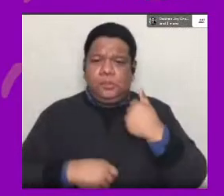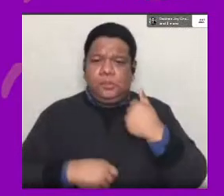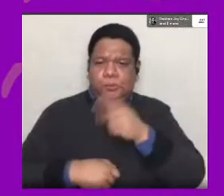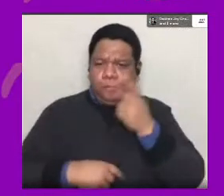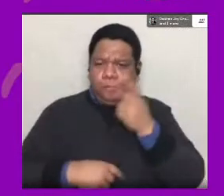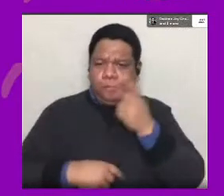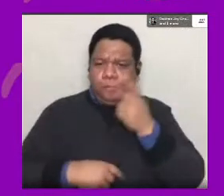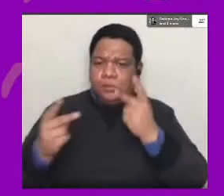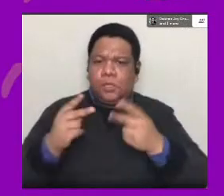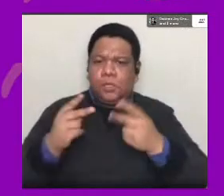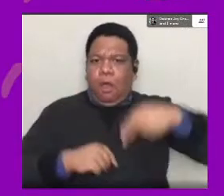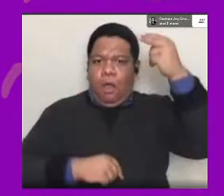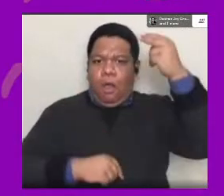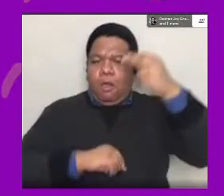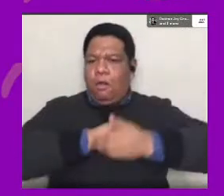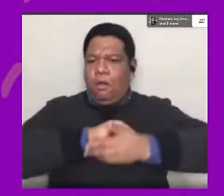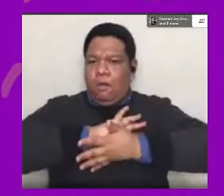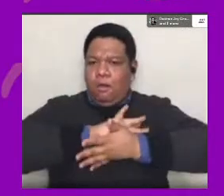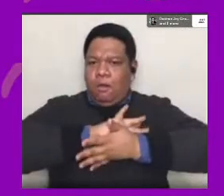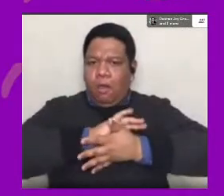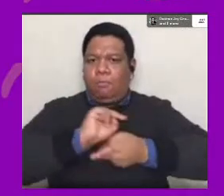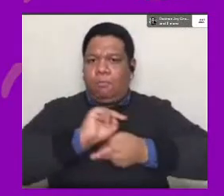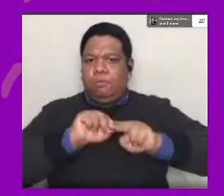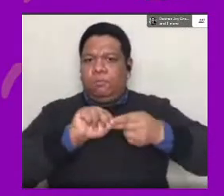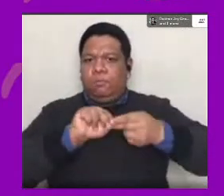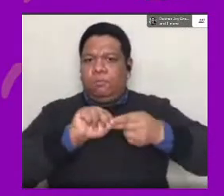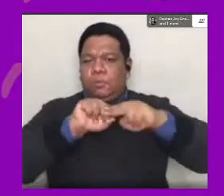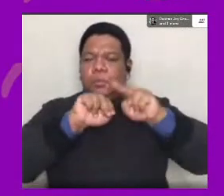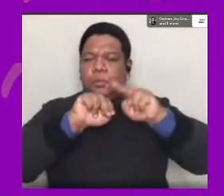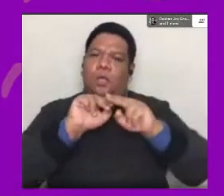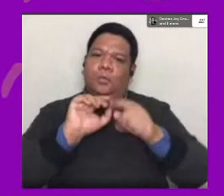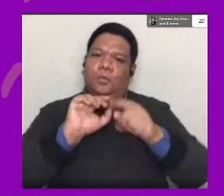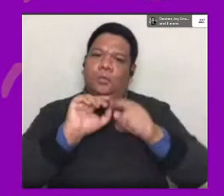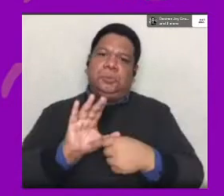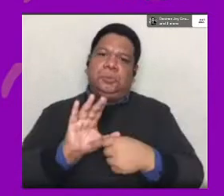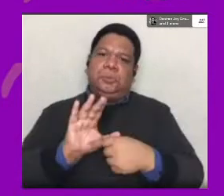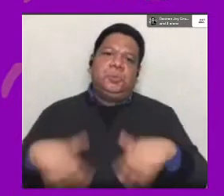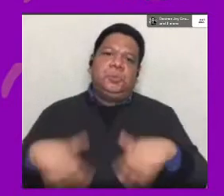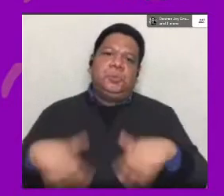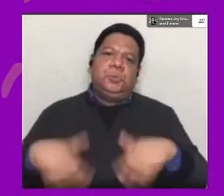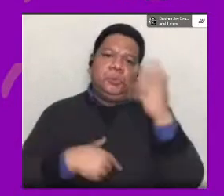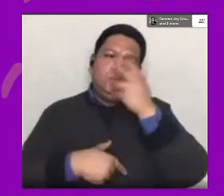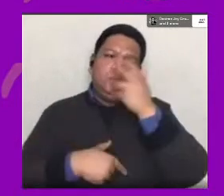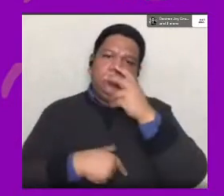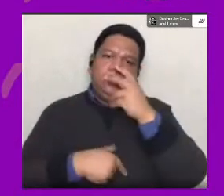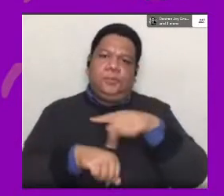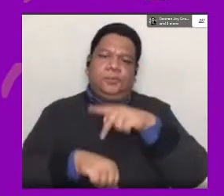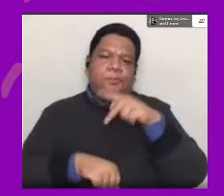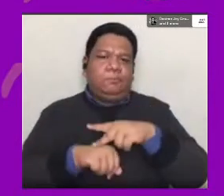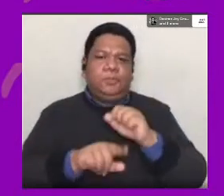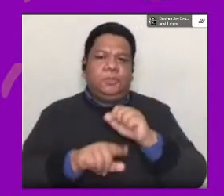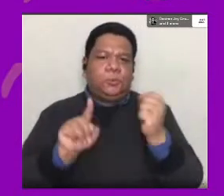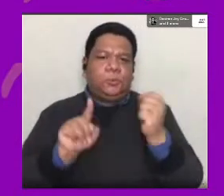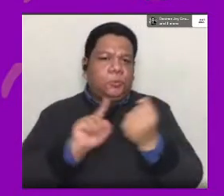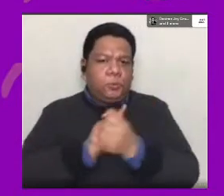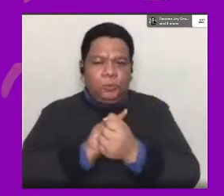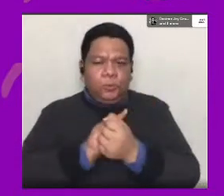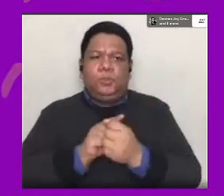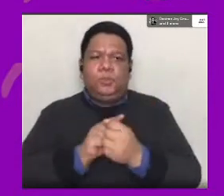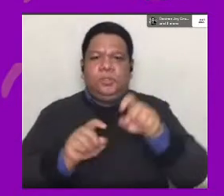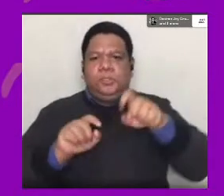of COVID cases that clearly shows the country's dire situation and the urgency of